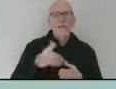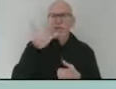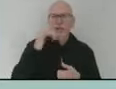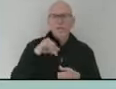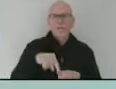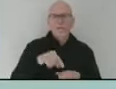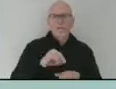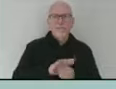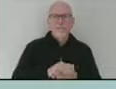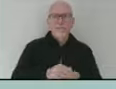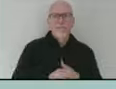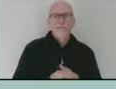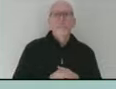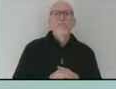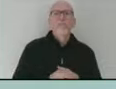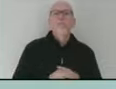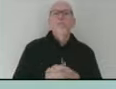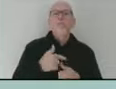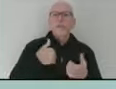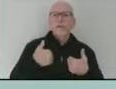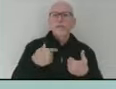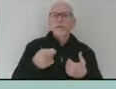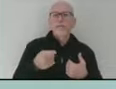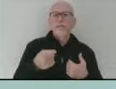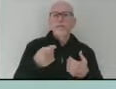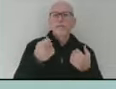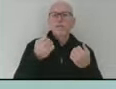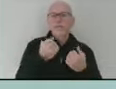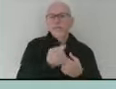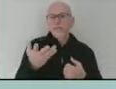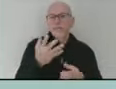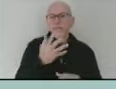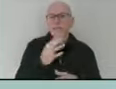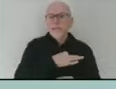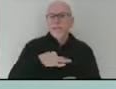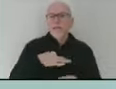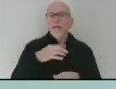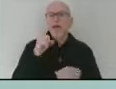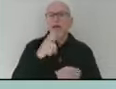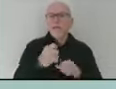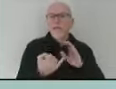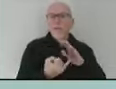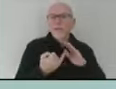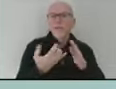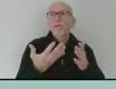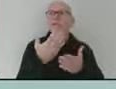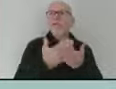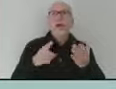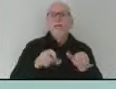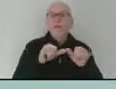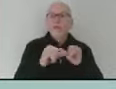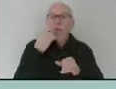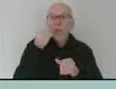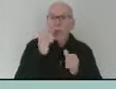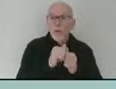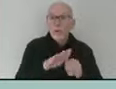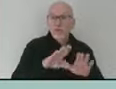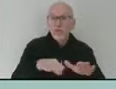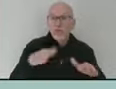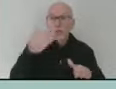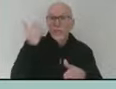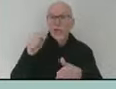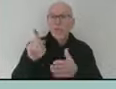increase. We have a number of caregivers in quarantine. Some have had to stay home with their children, whose schools have transitioned to online